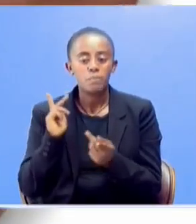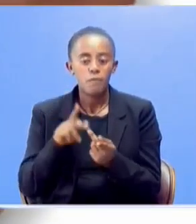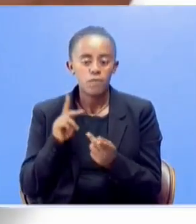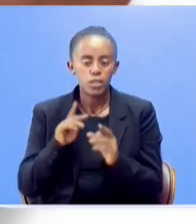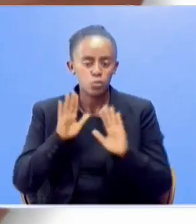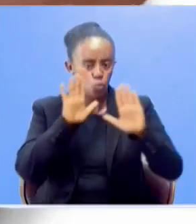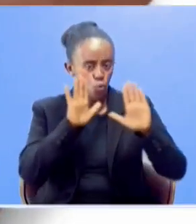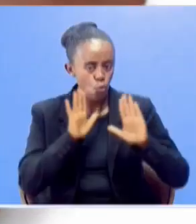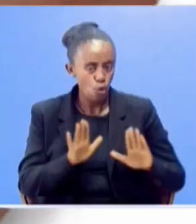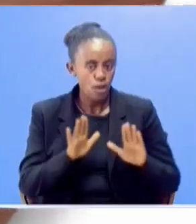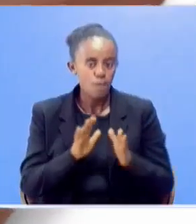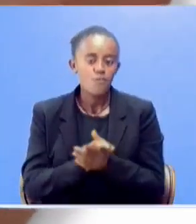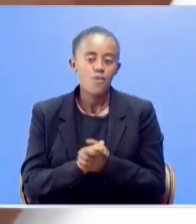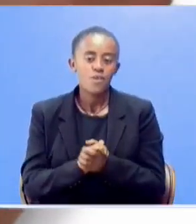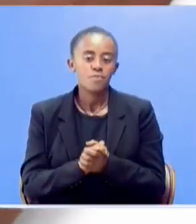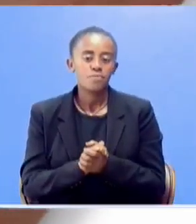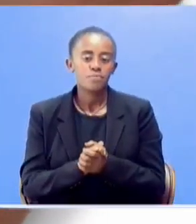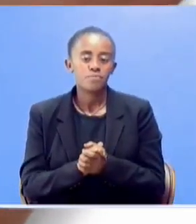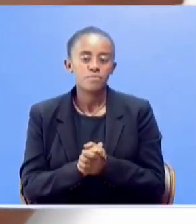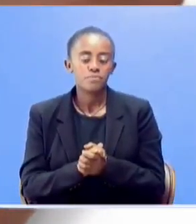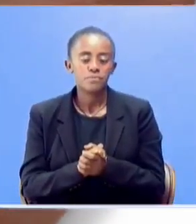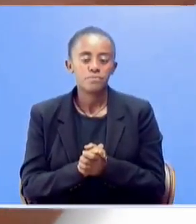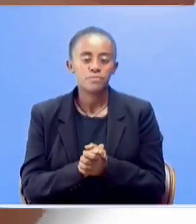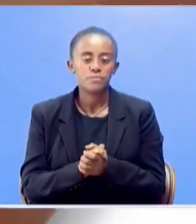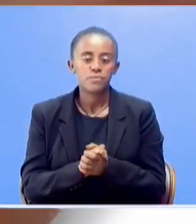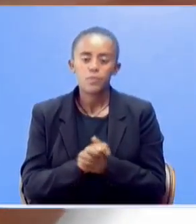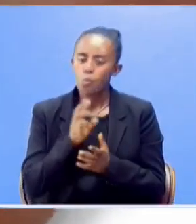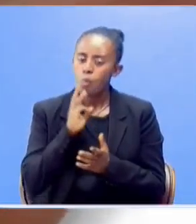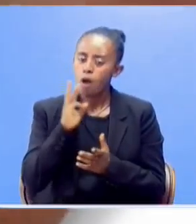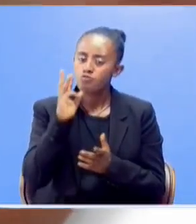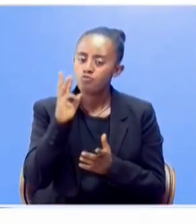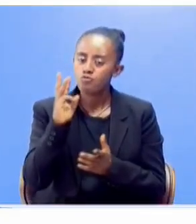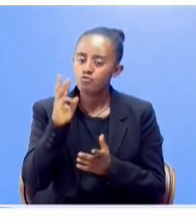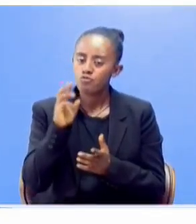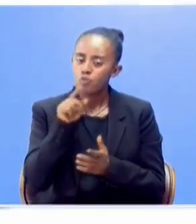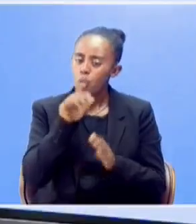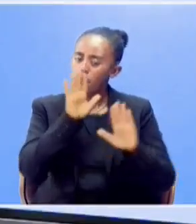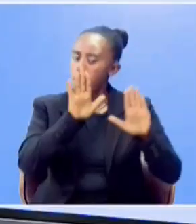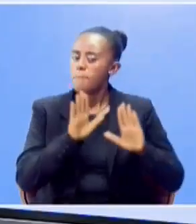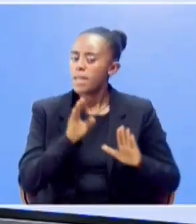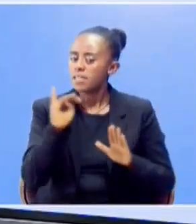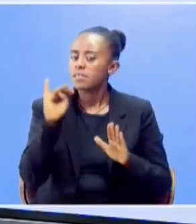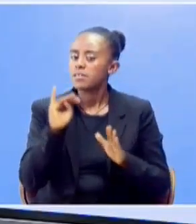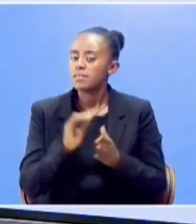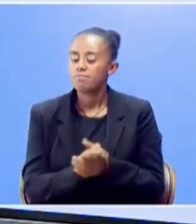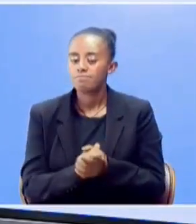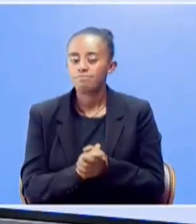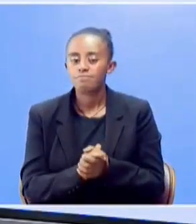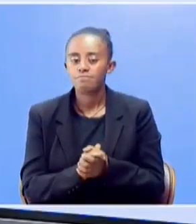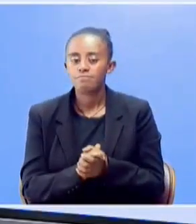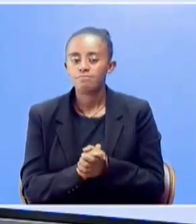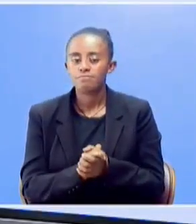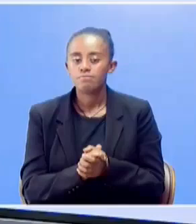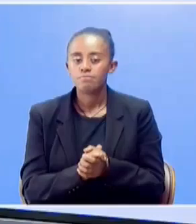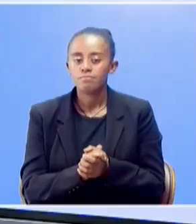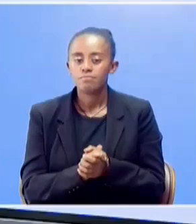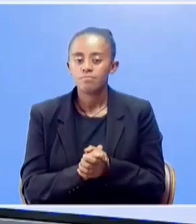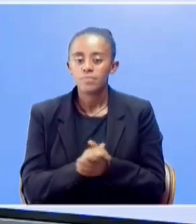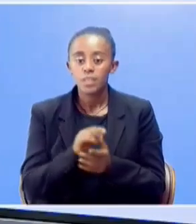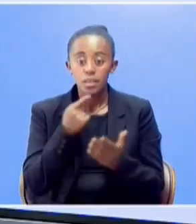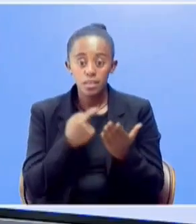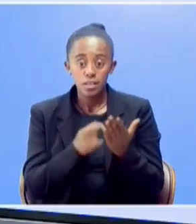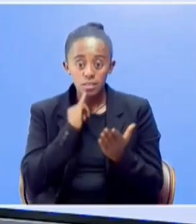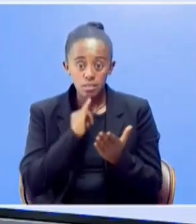wonderful. Past perfect. Wow, you're amazing. Past perfect. So this